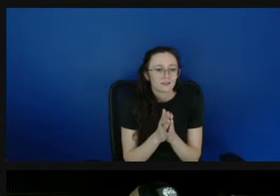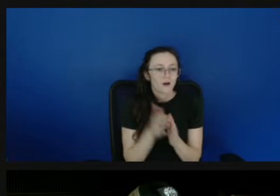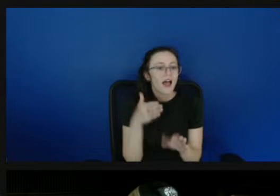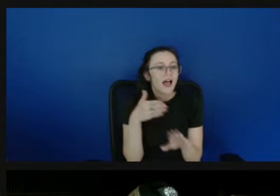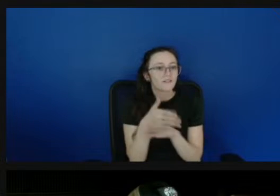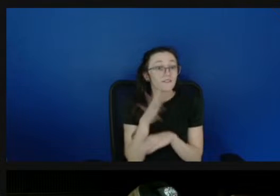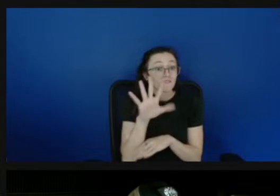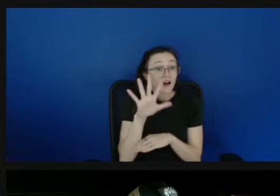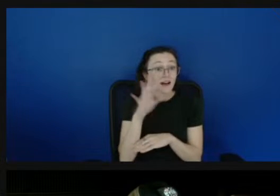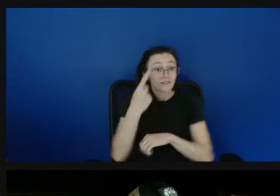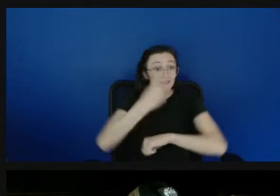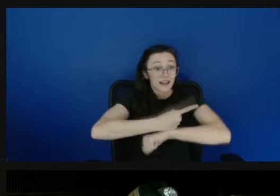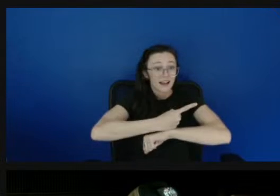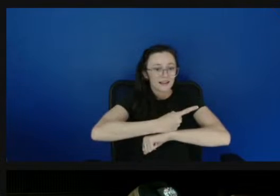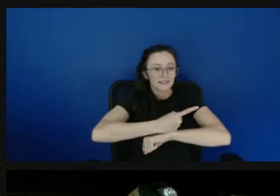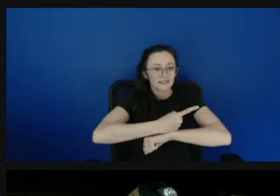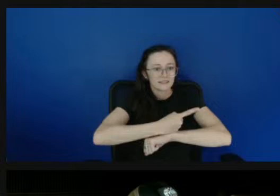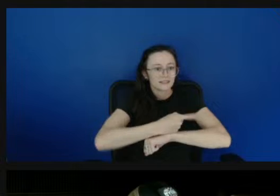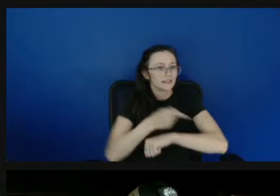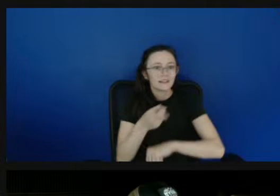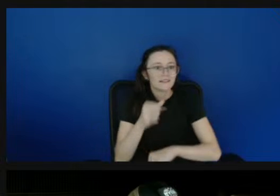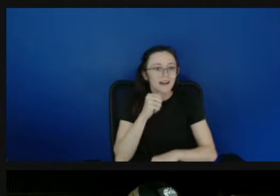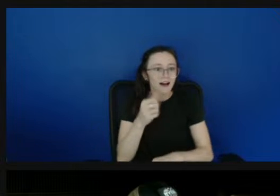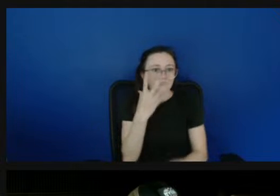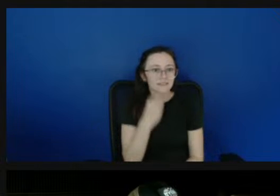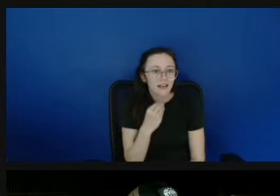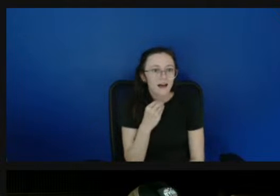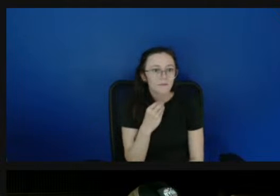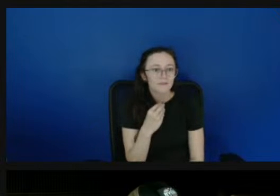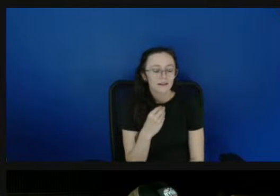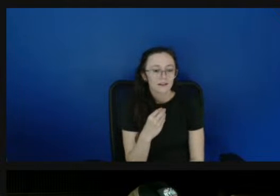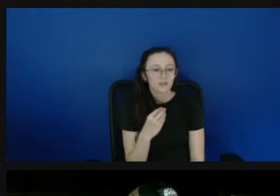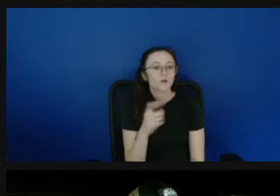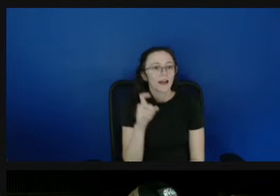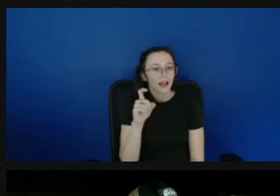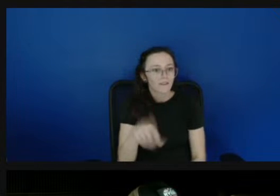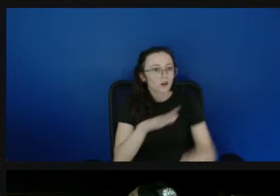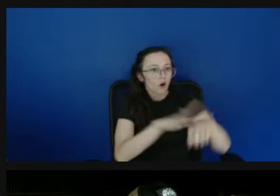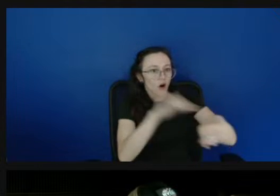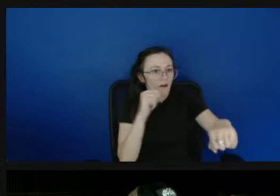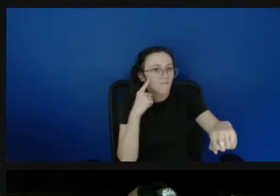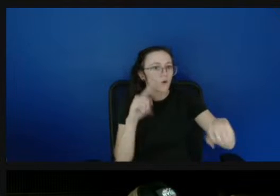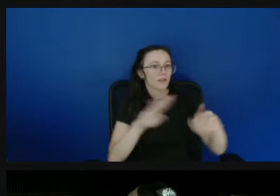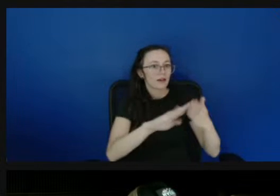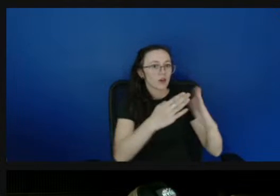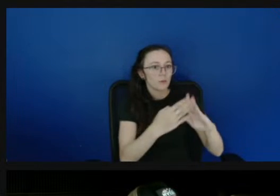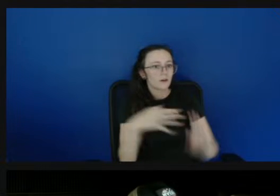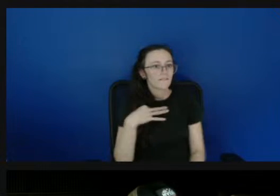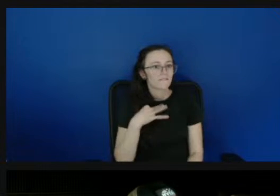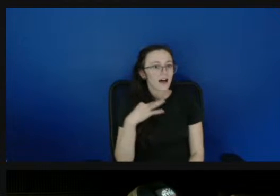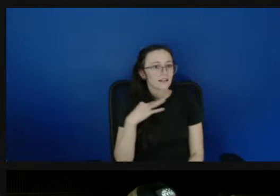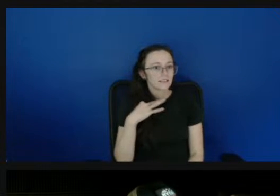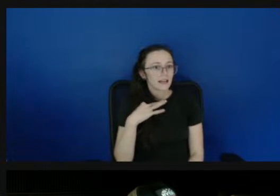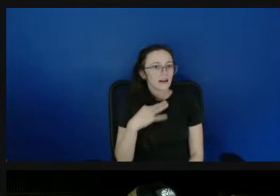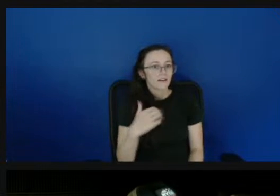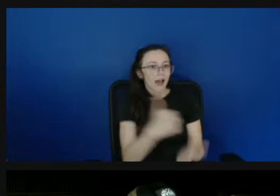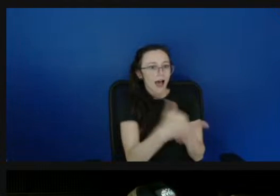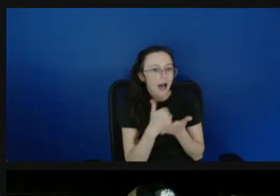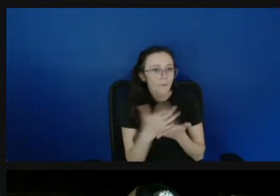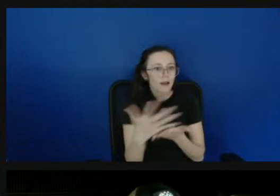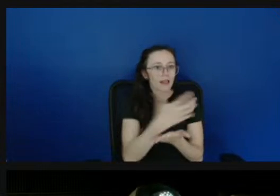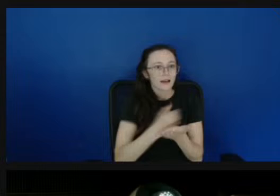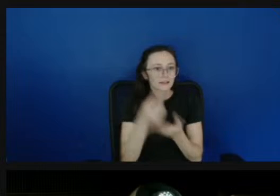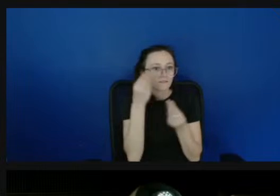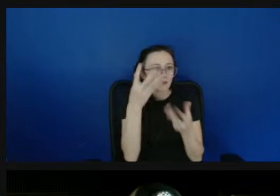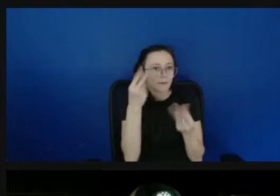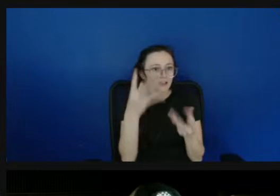Marie Finch hadn't slept at all, you had to call for the community to volunteer and help collect information. That sounds a little